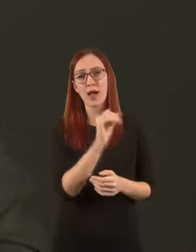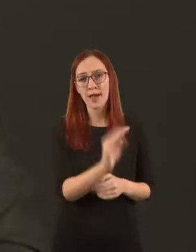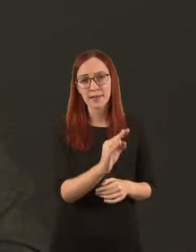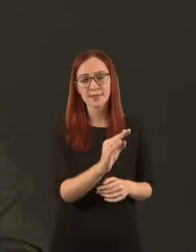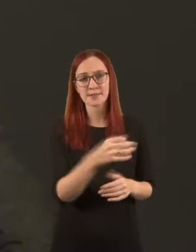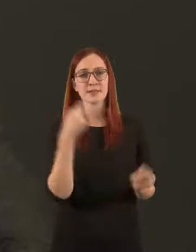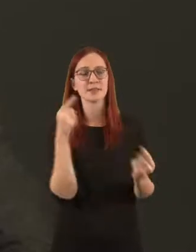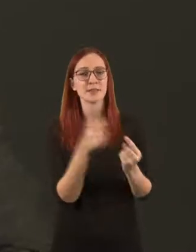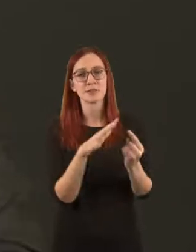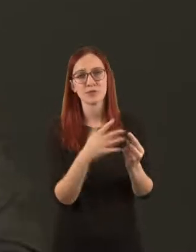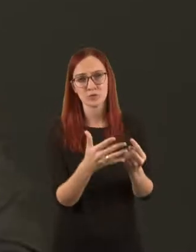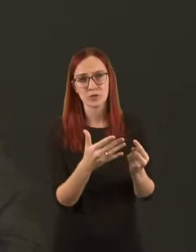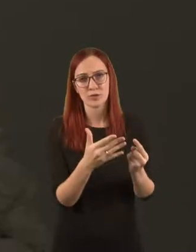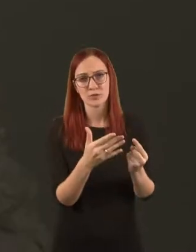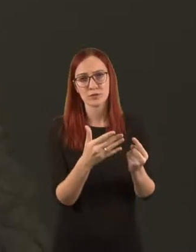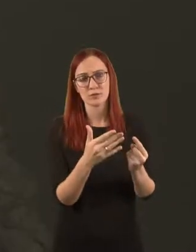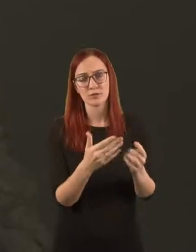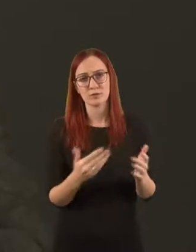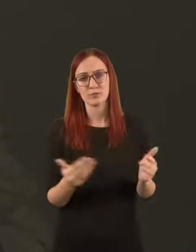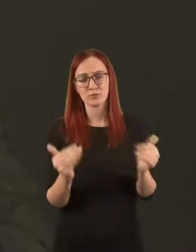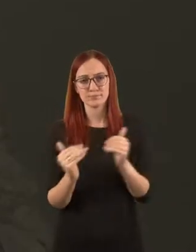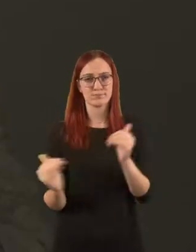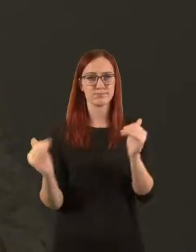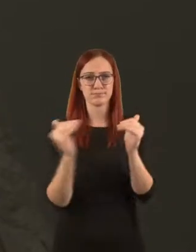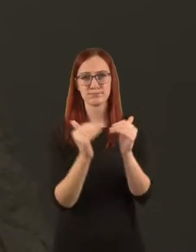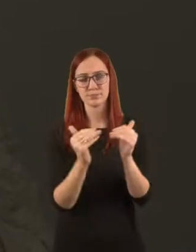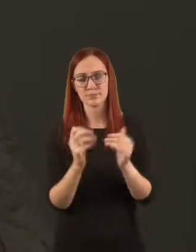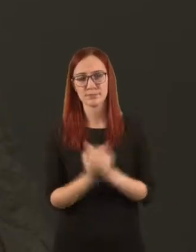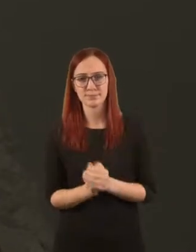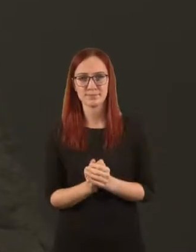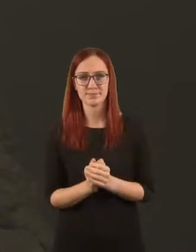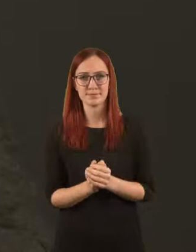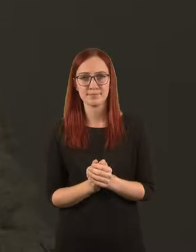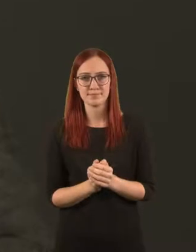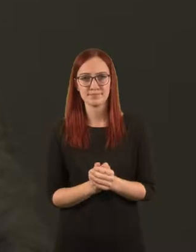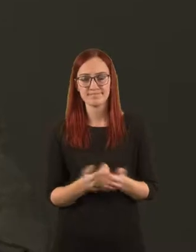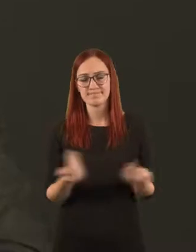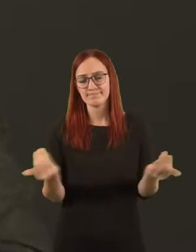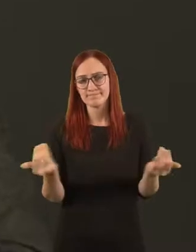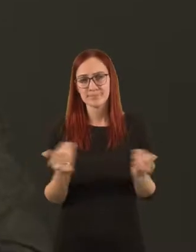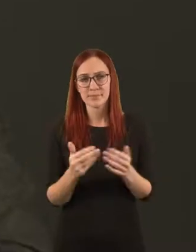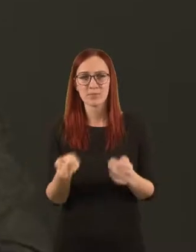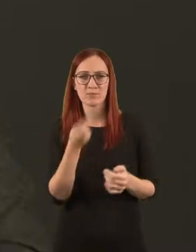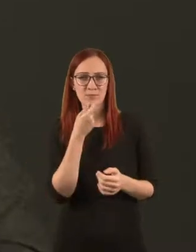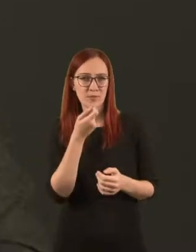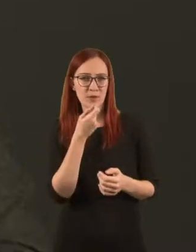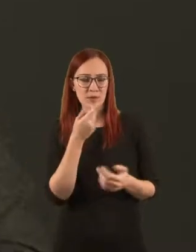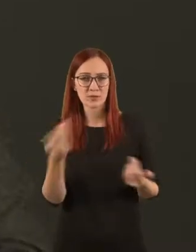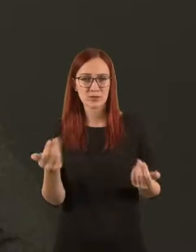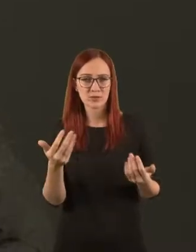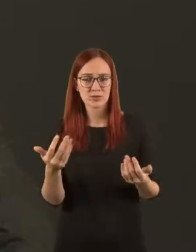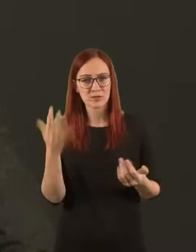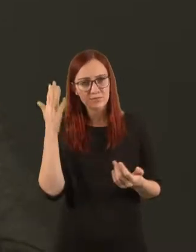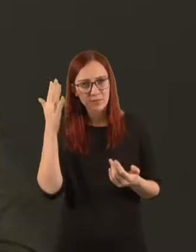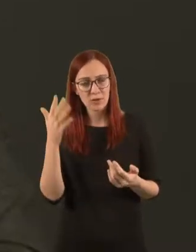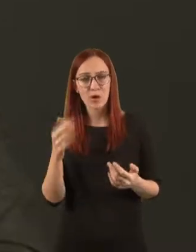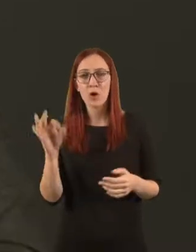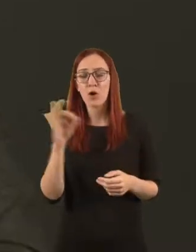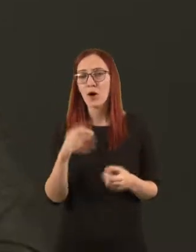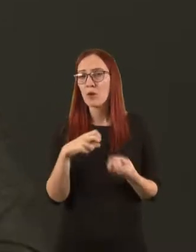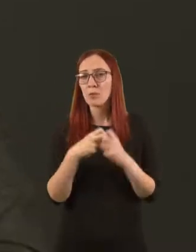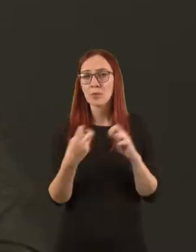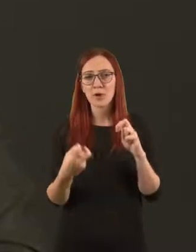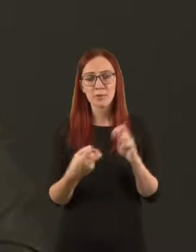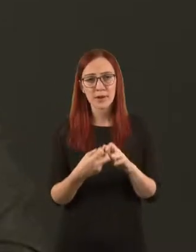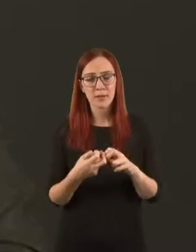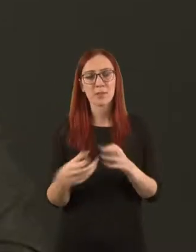so it seems that the European Union is striving to do only the minimum